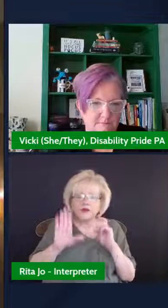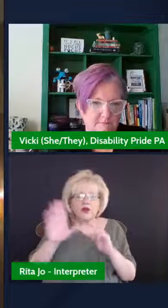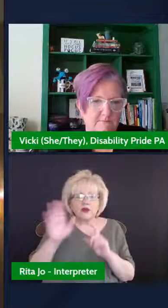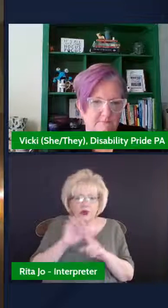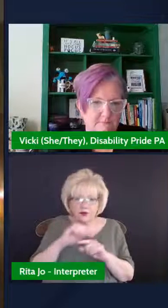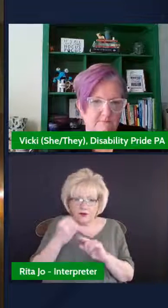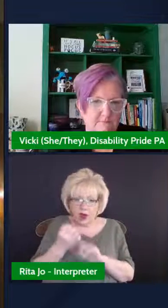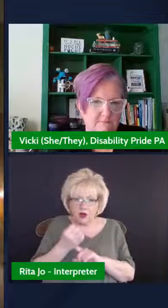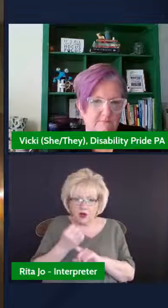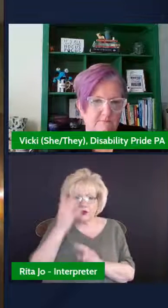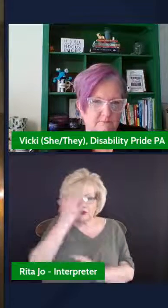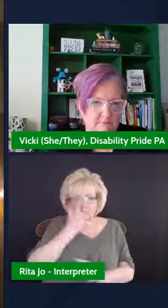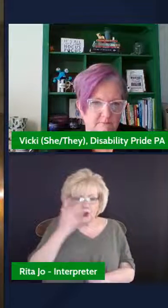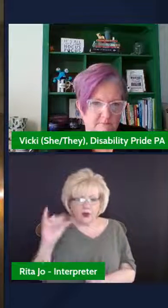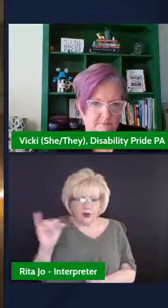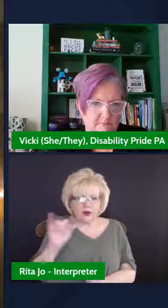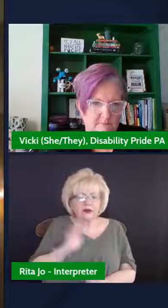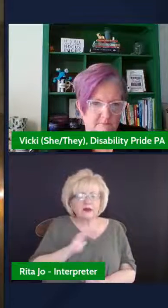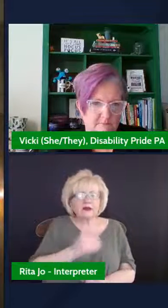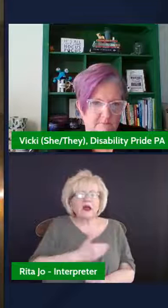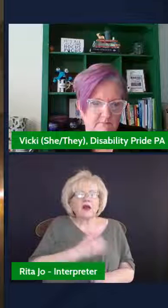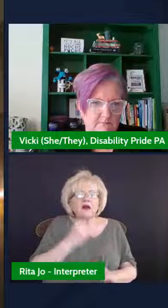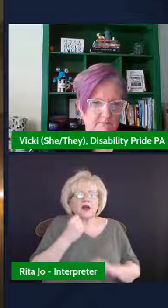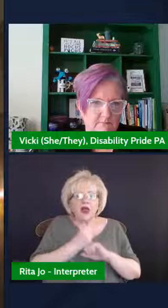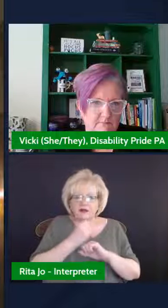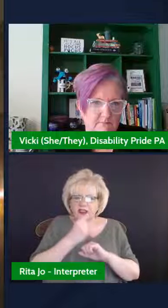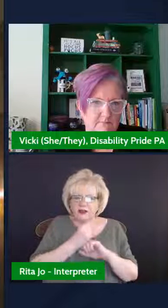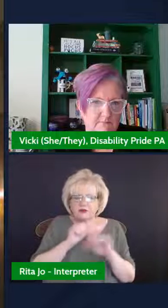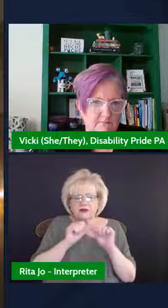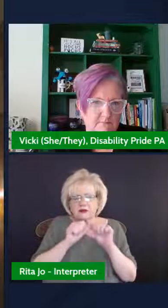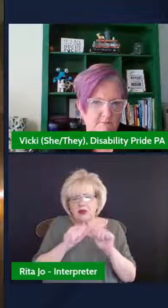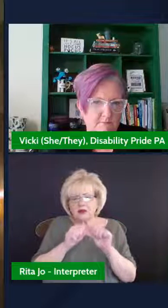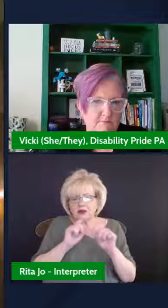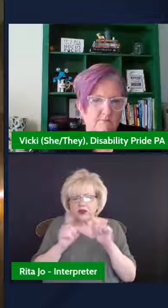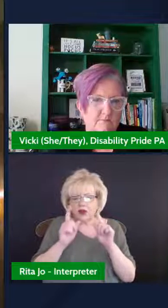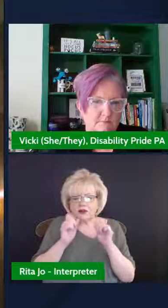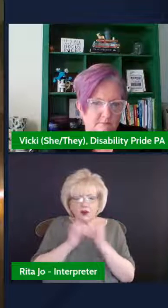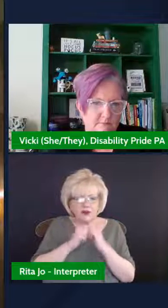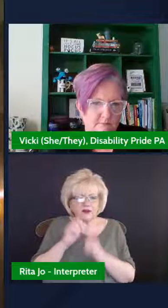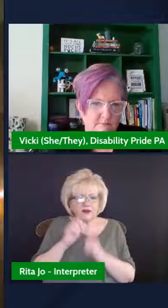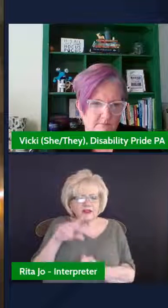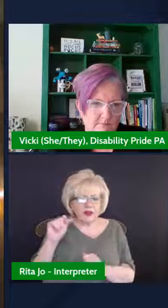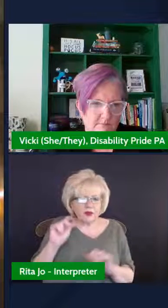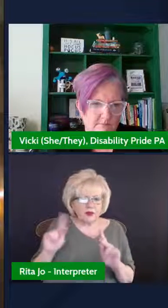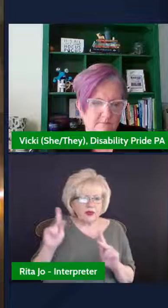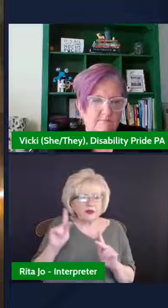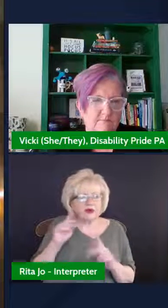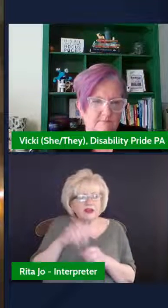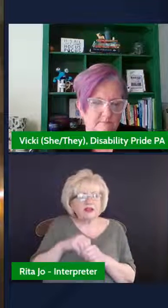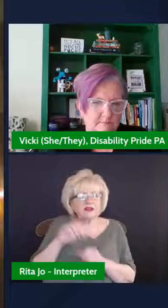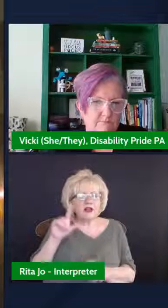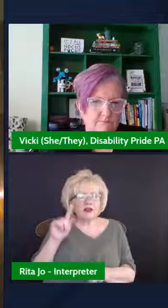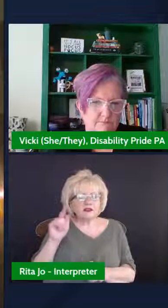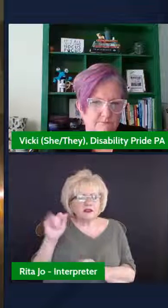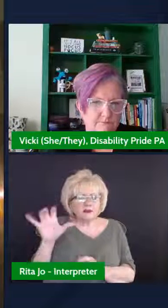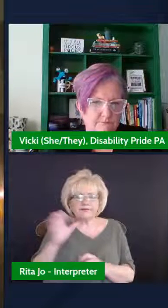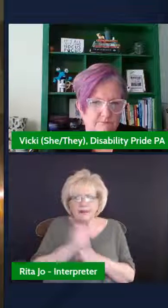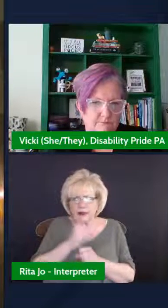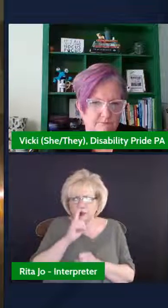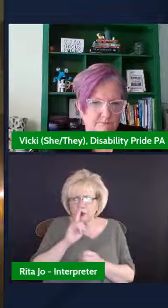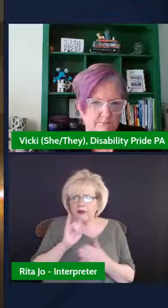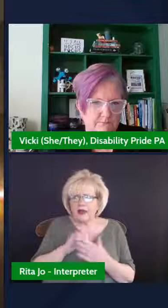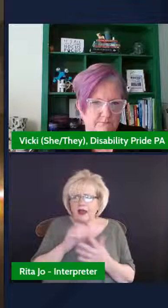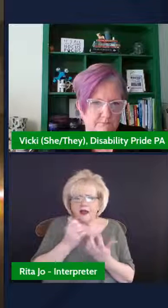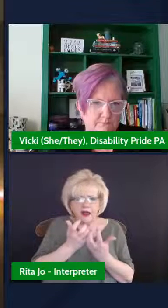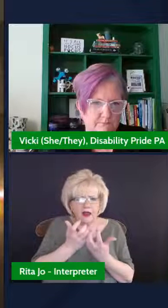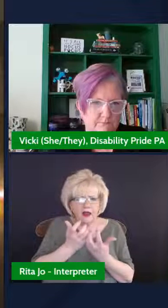like. And so our advocates are constantly, talking with disabled people in these long-term care facilities and making sure that everything is in